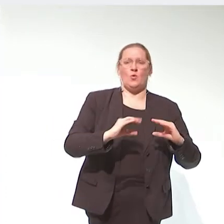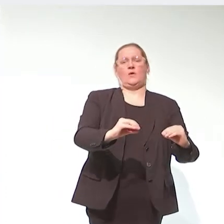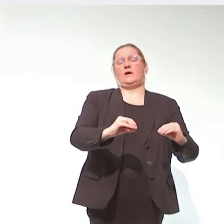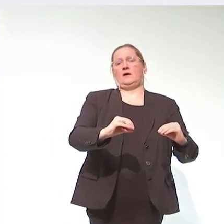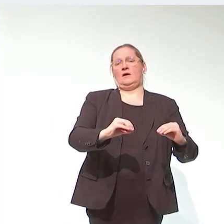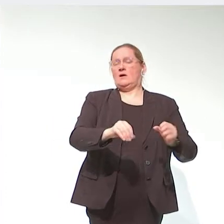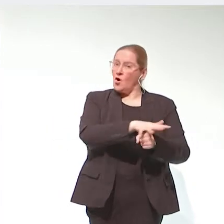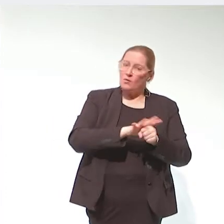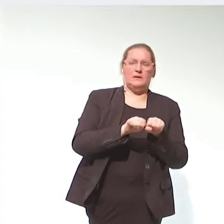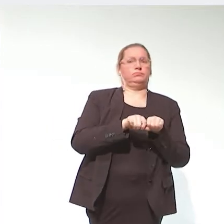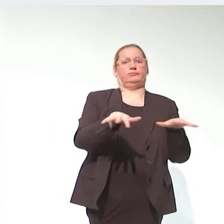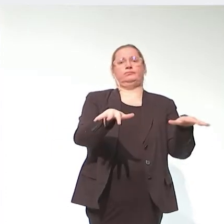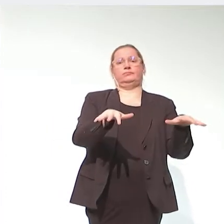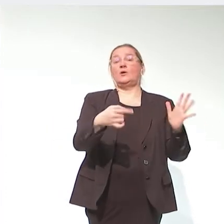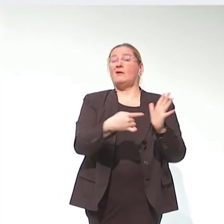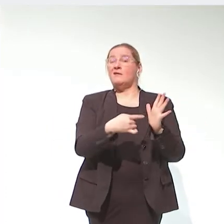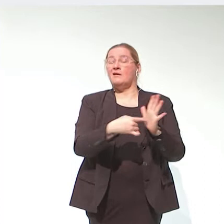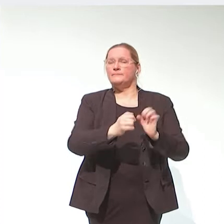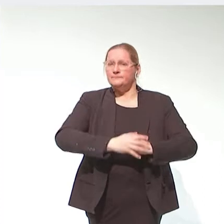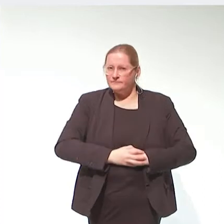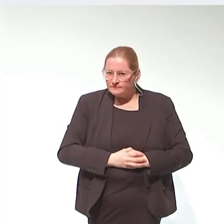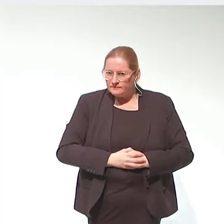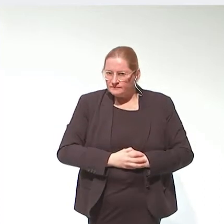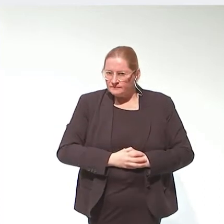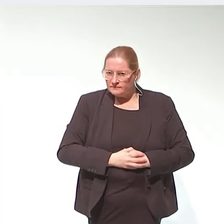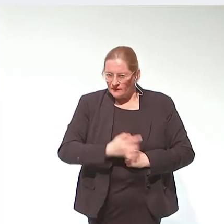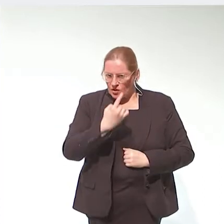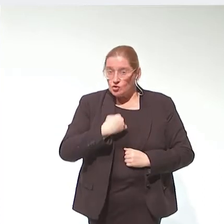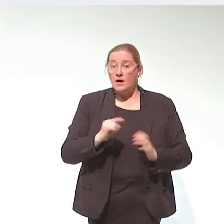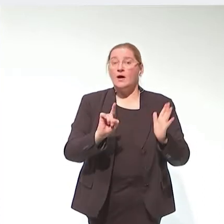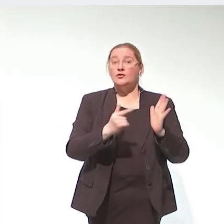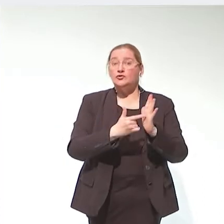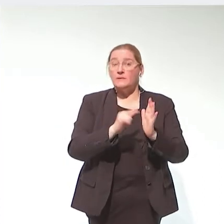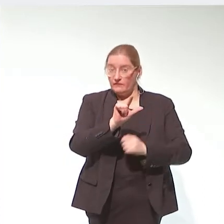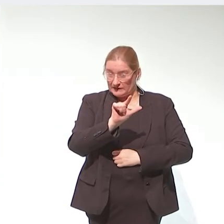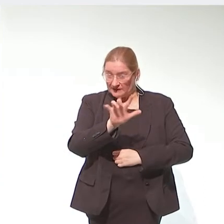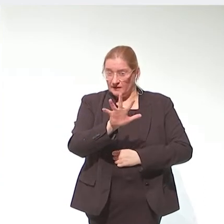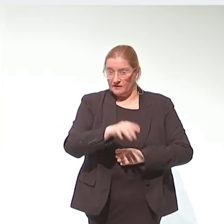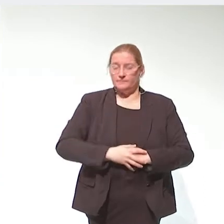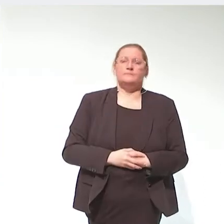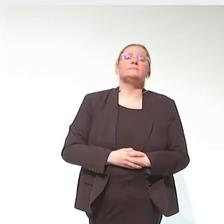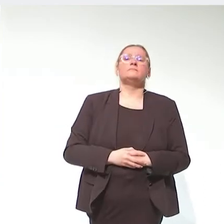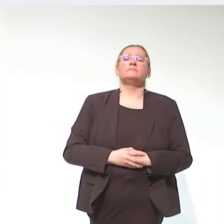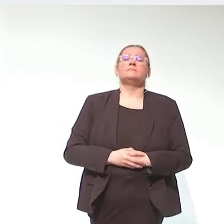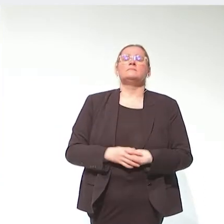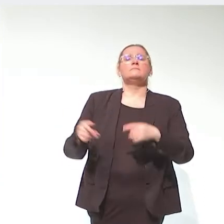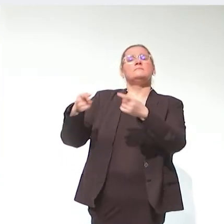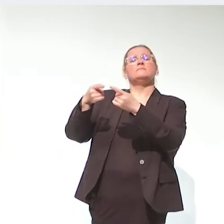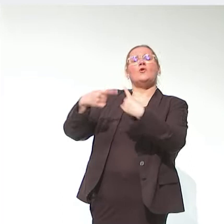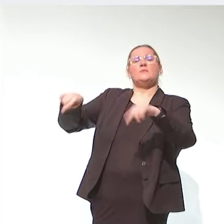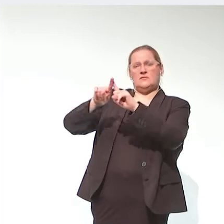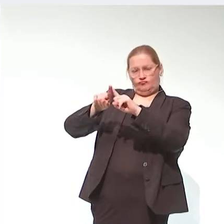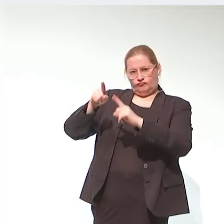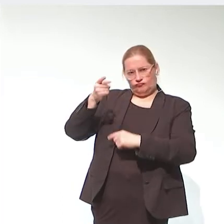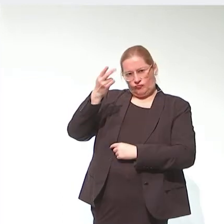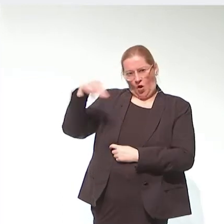legislation efforts do not have to be done before. The Commission has supported the understanding of this act. It is one of the most